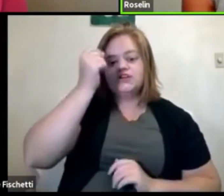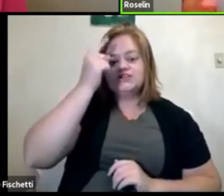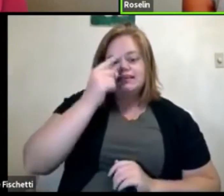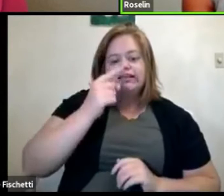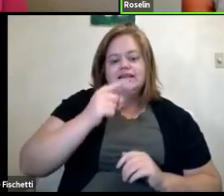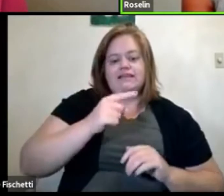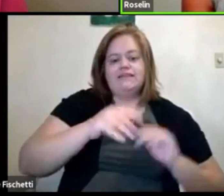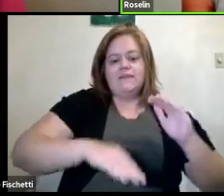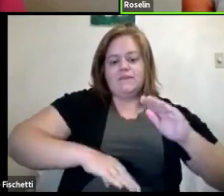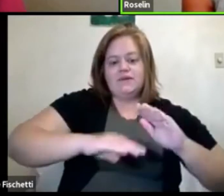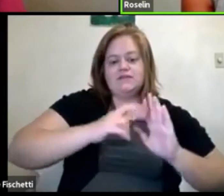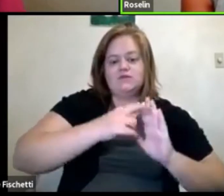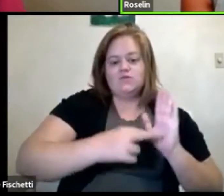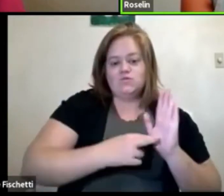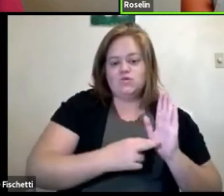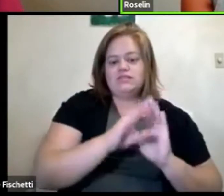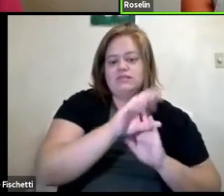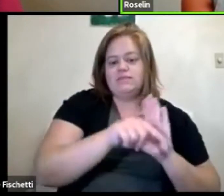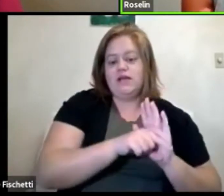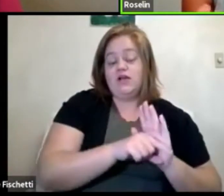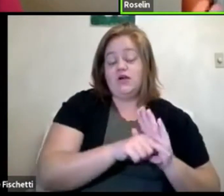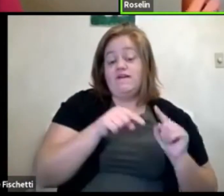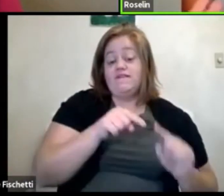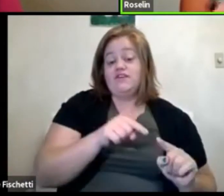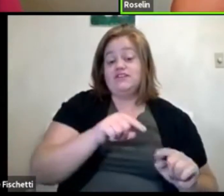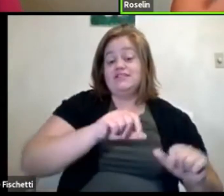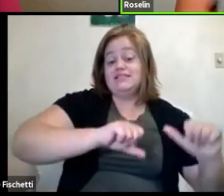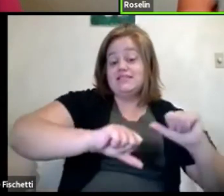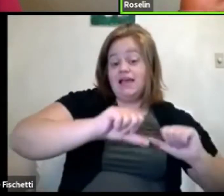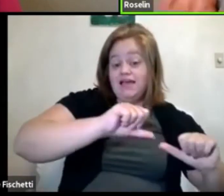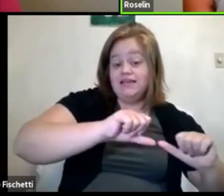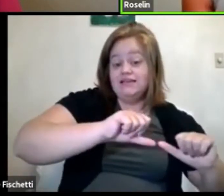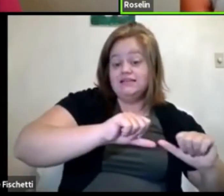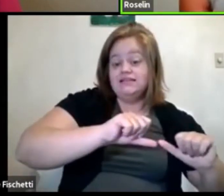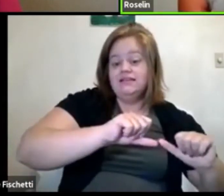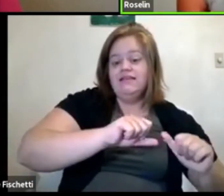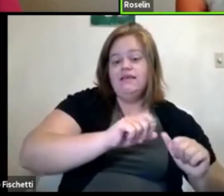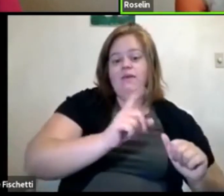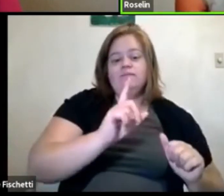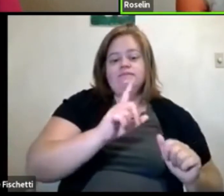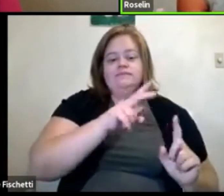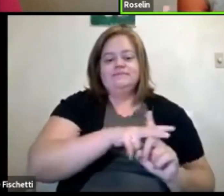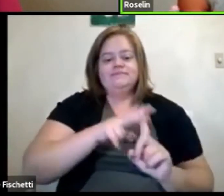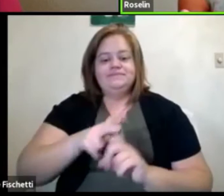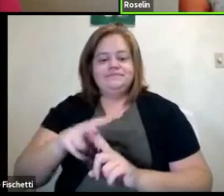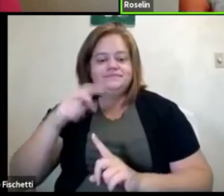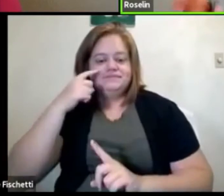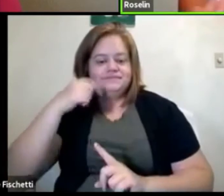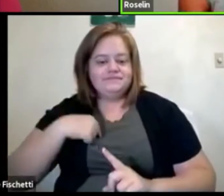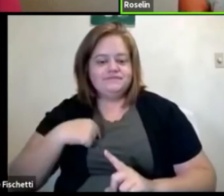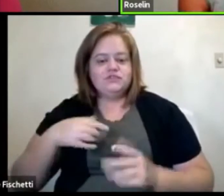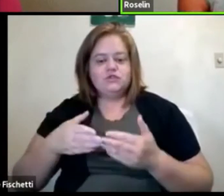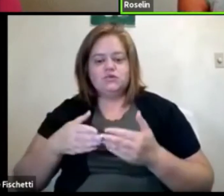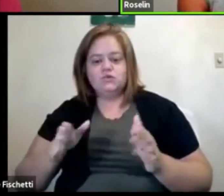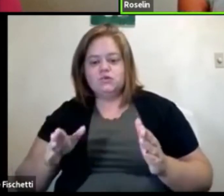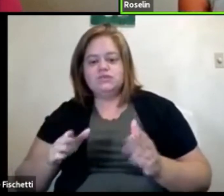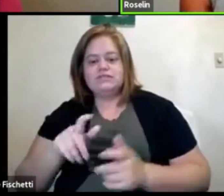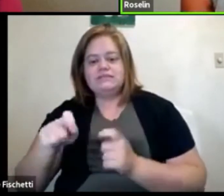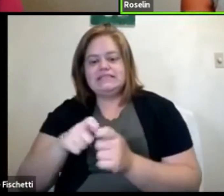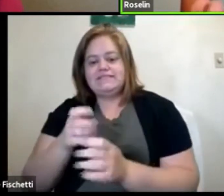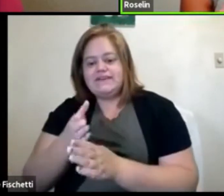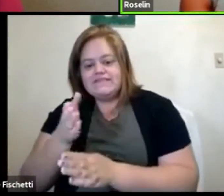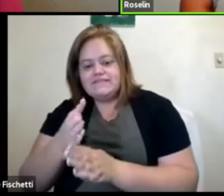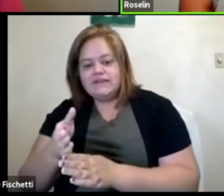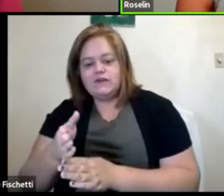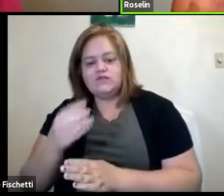understanding and background, and then seeing how can you apply that to the cosmetic chemistry, and